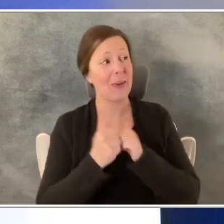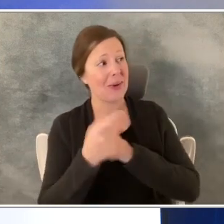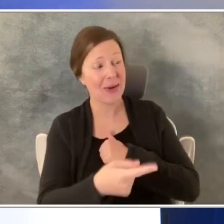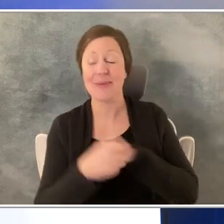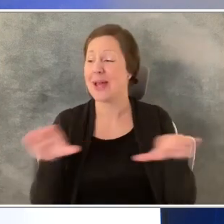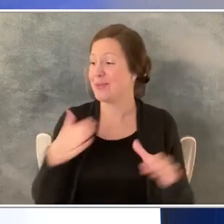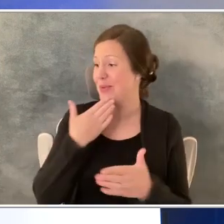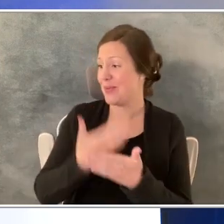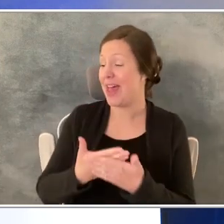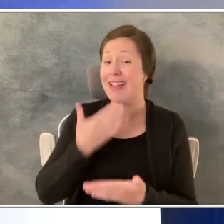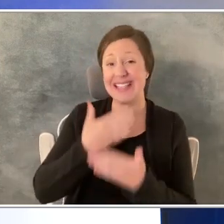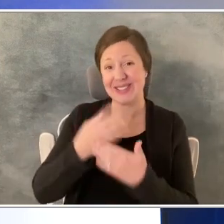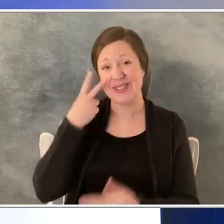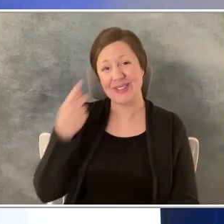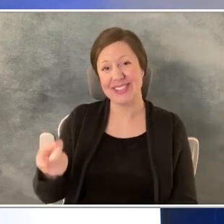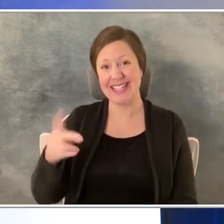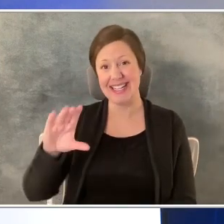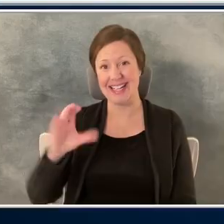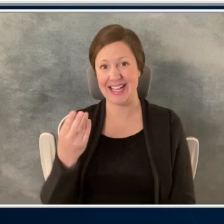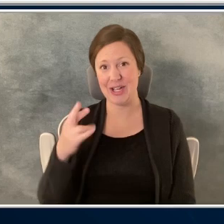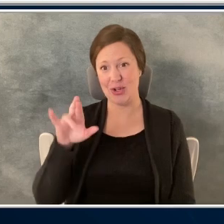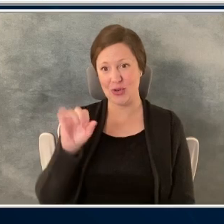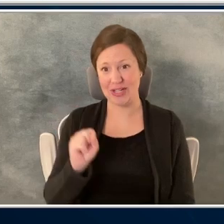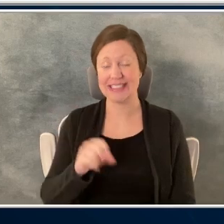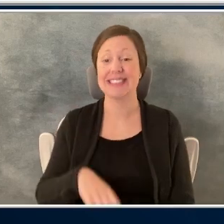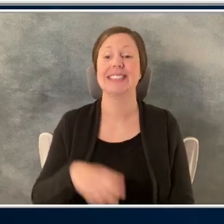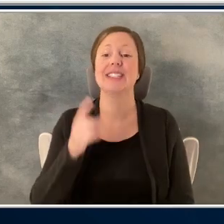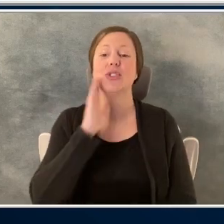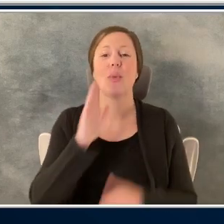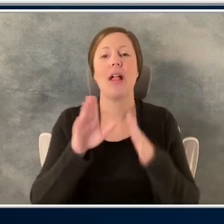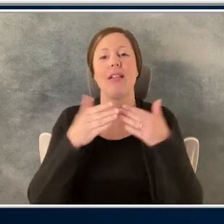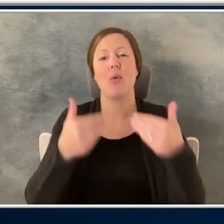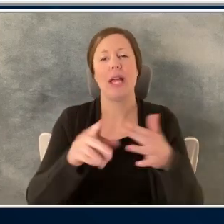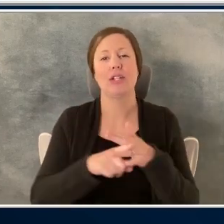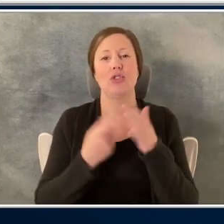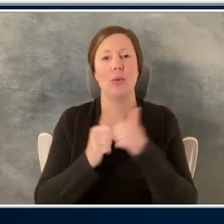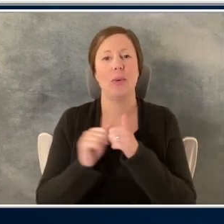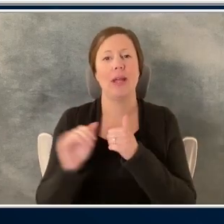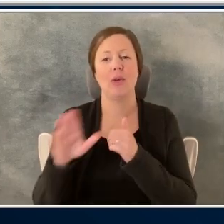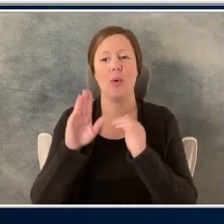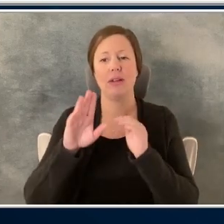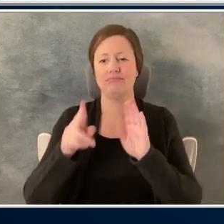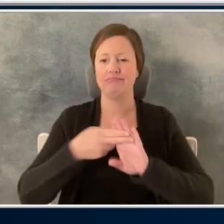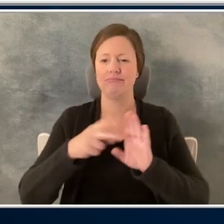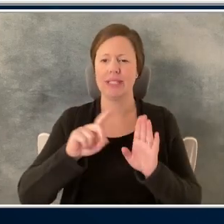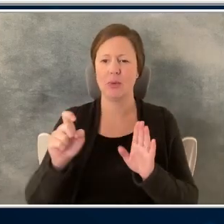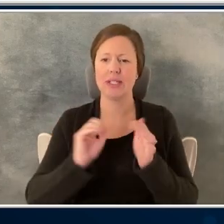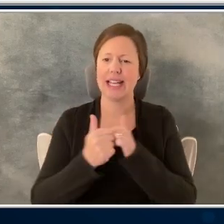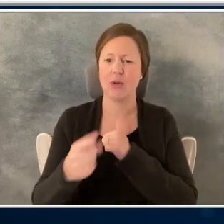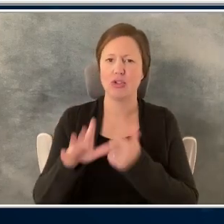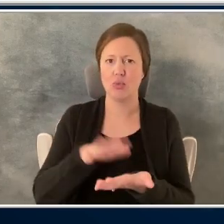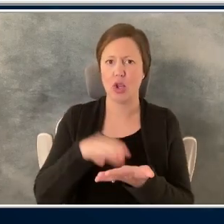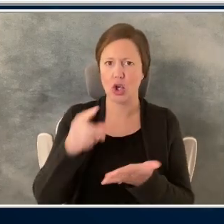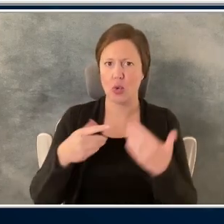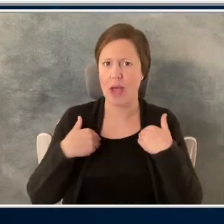early. Absolutely. Yes. Yeah. So, Chris, let's start with your diagnosis, if we can. How did you find out that you had prostate cancer?